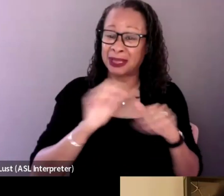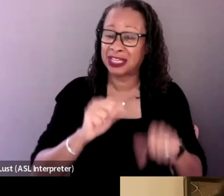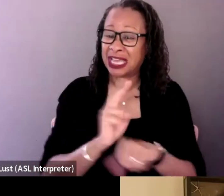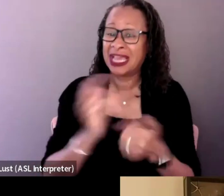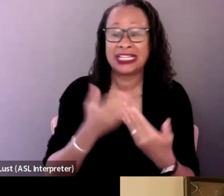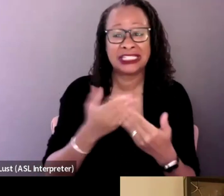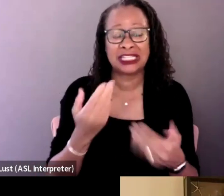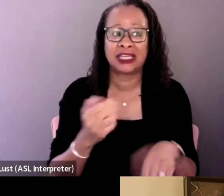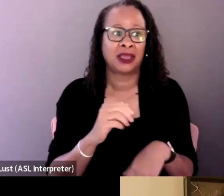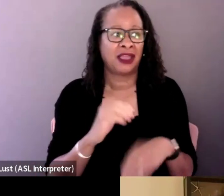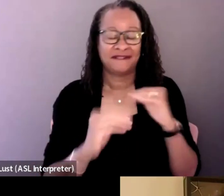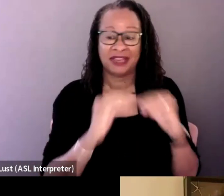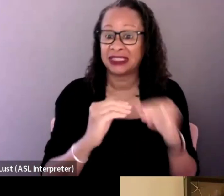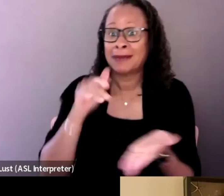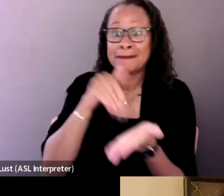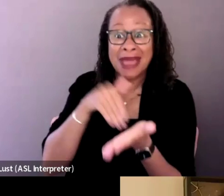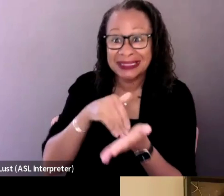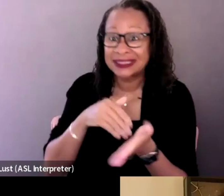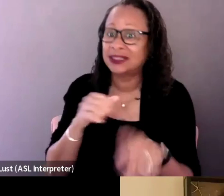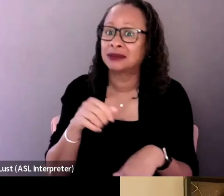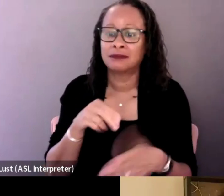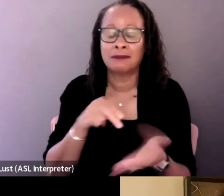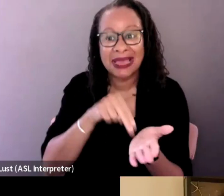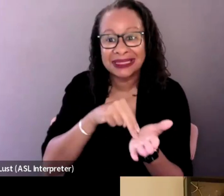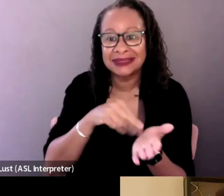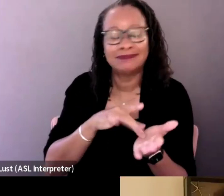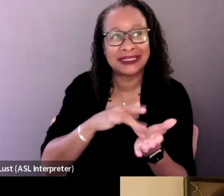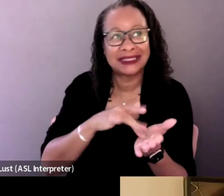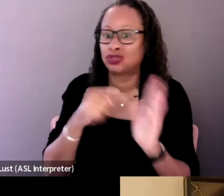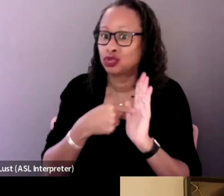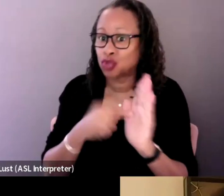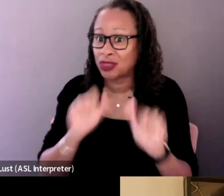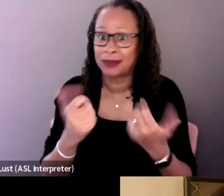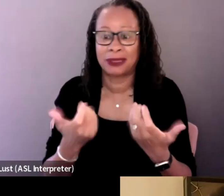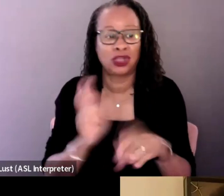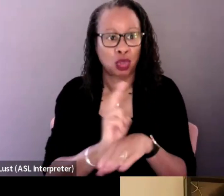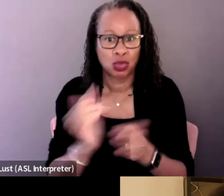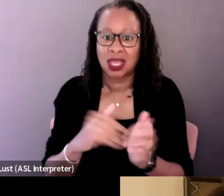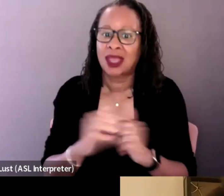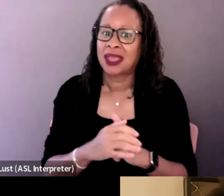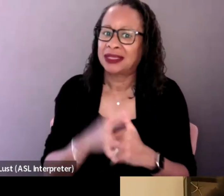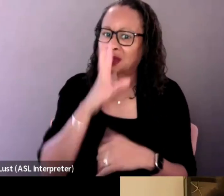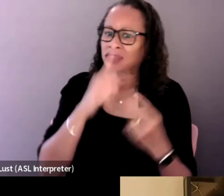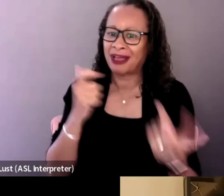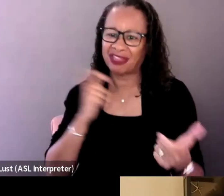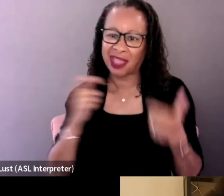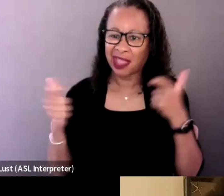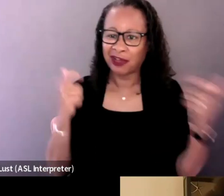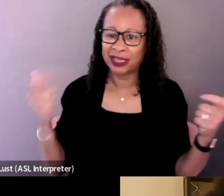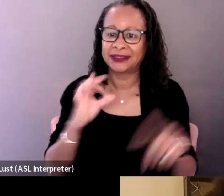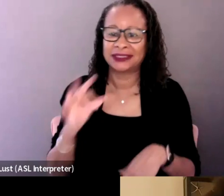I mean, there's also all that medicine that you show in the film. For me, it just speaks to just the arrogance and just